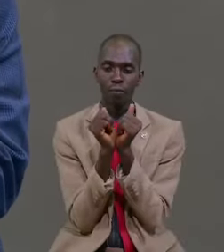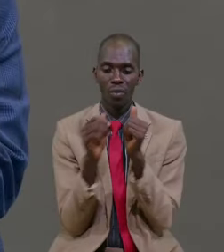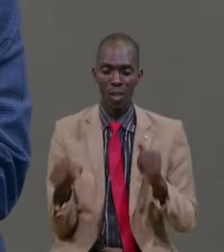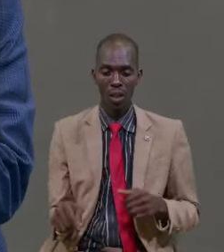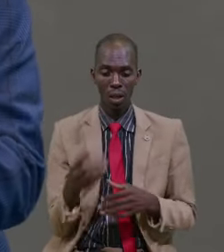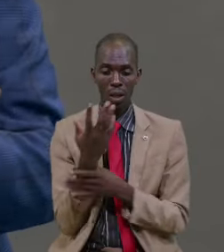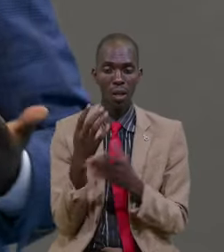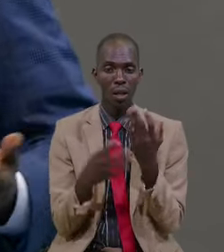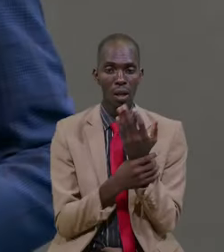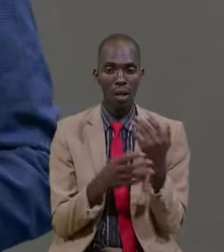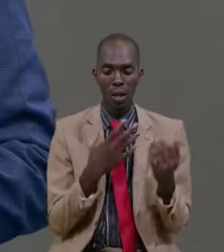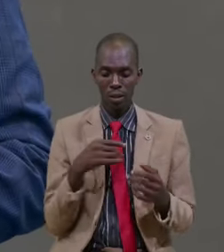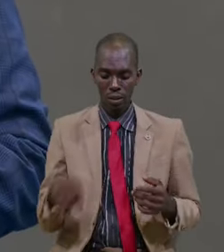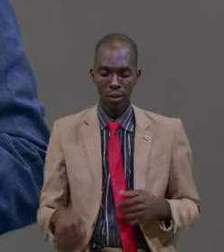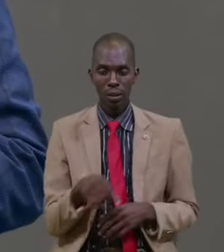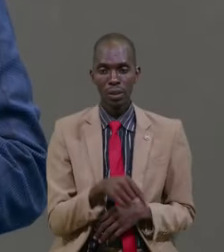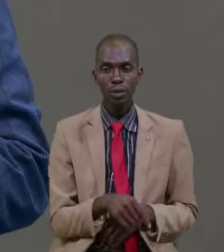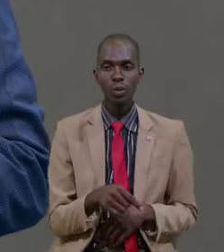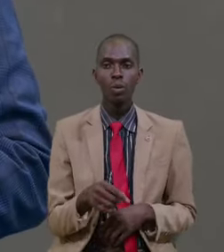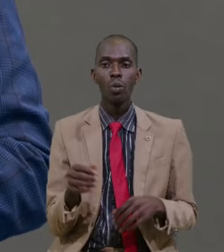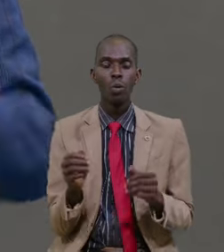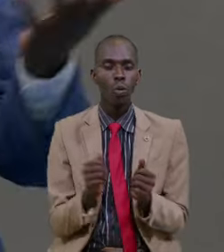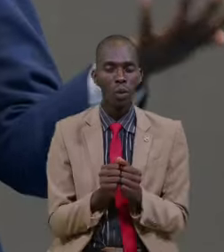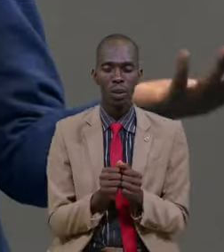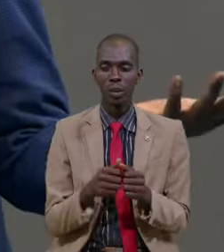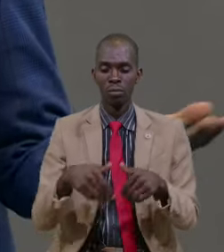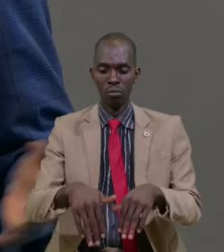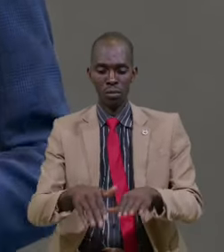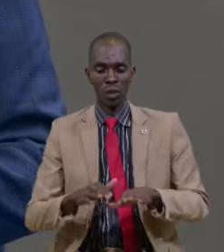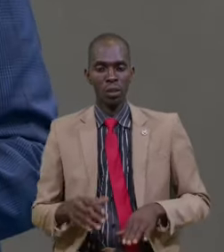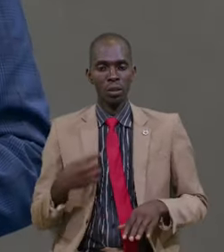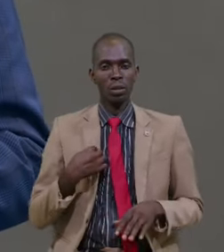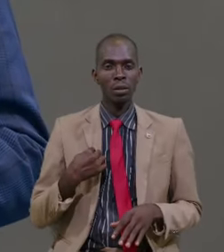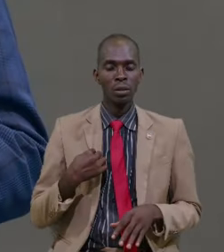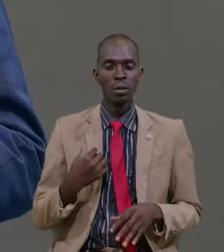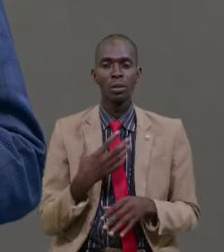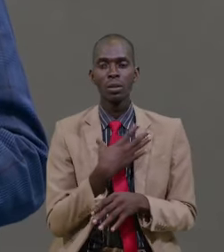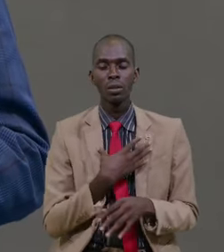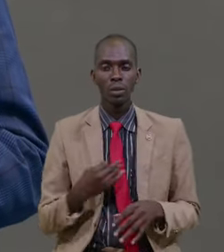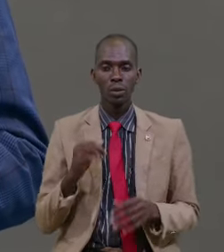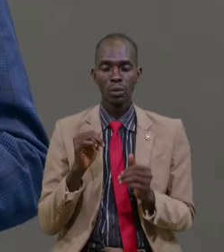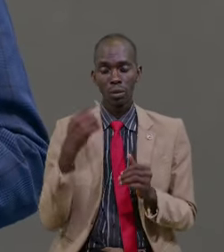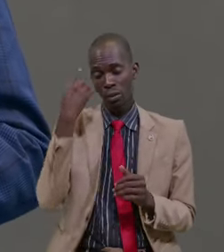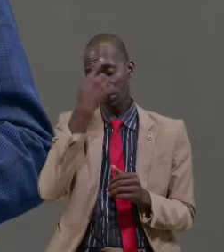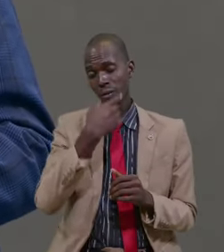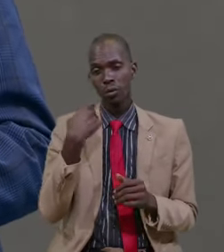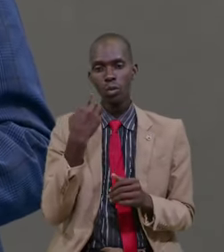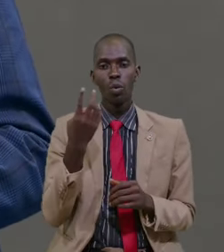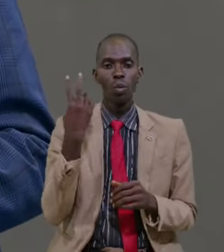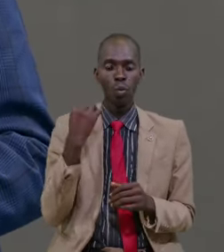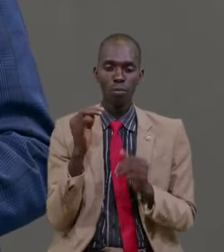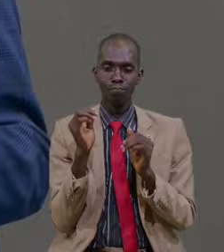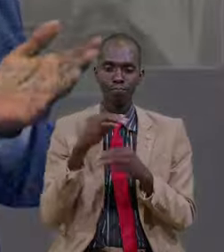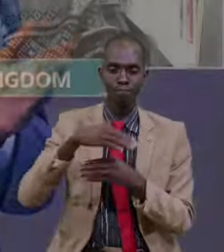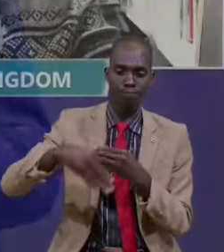hand and foot with grave clothes, and his face was bound